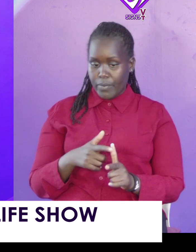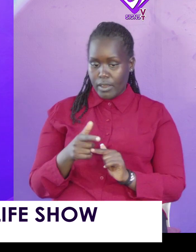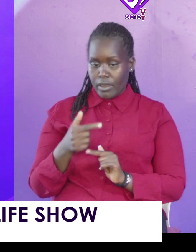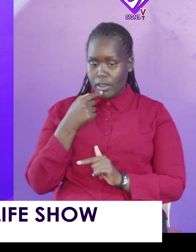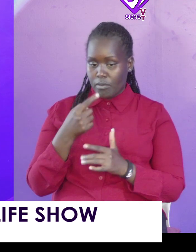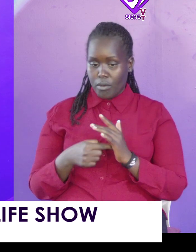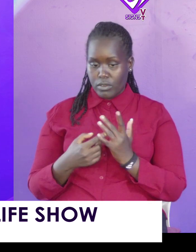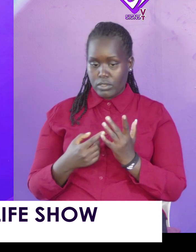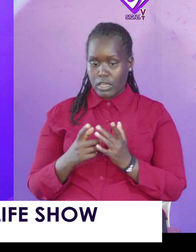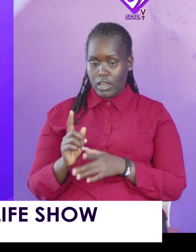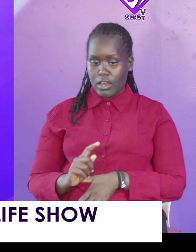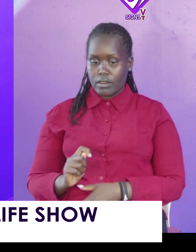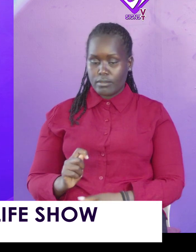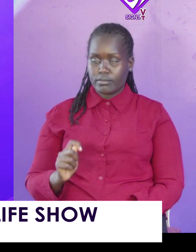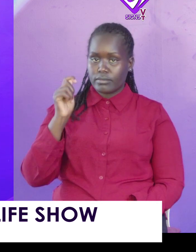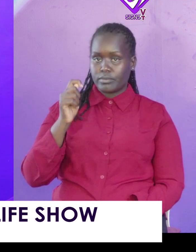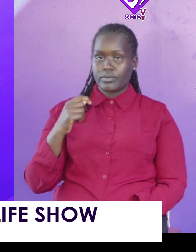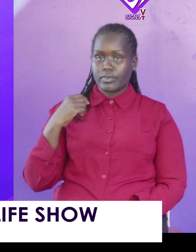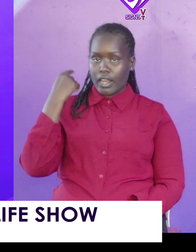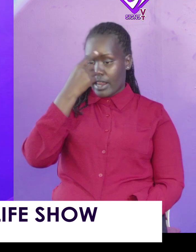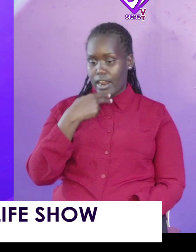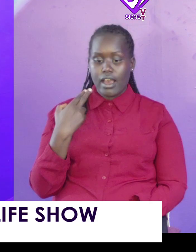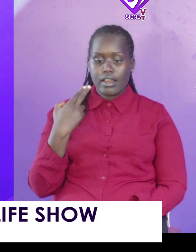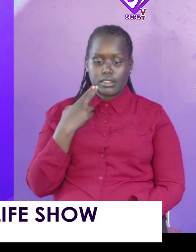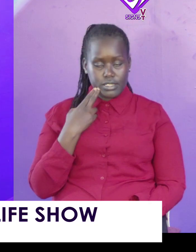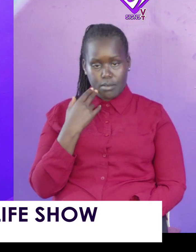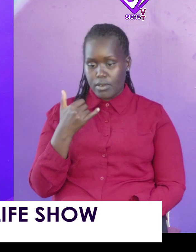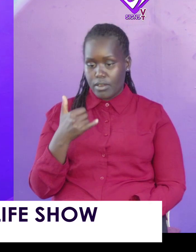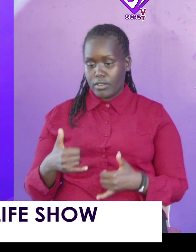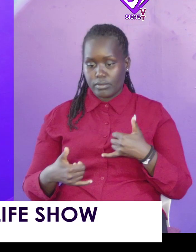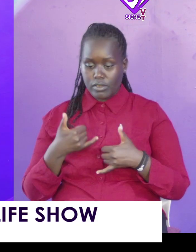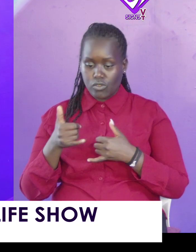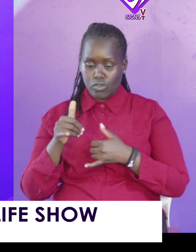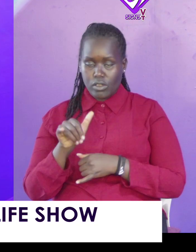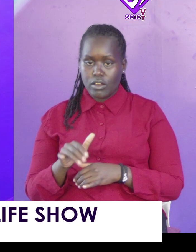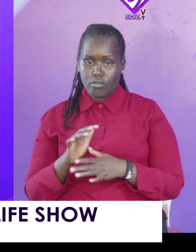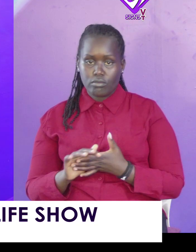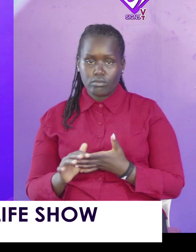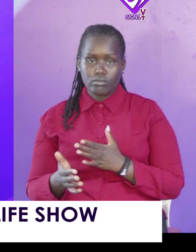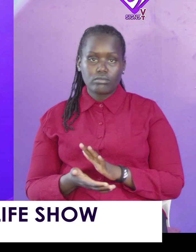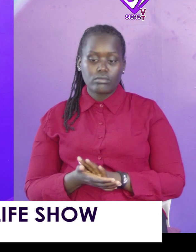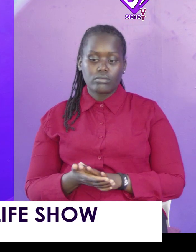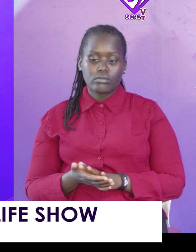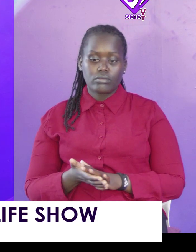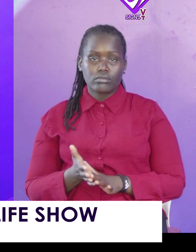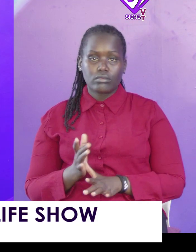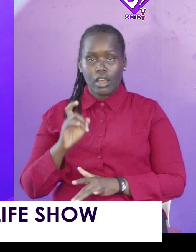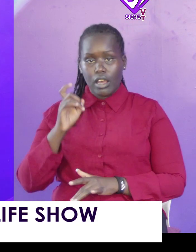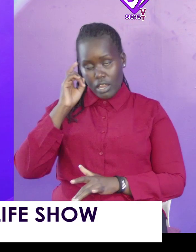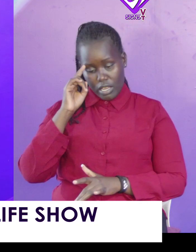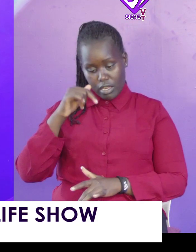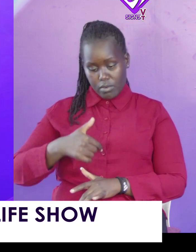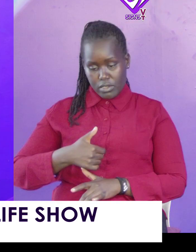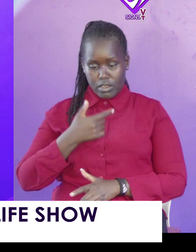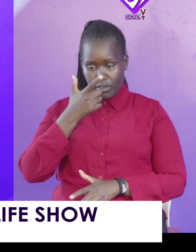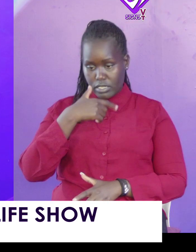tall, dark, and handsome, and they enjoy me this way. So I would be thinking of myself as a blind